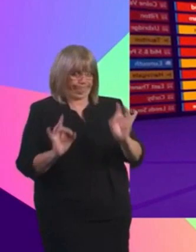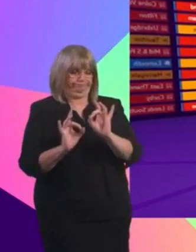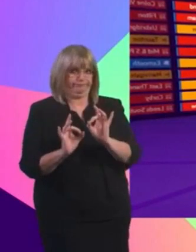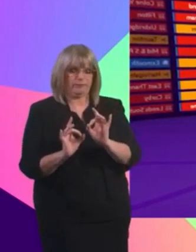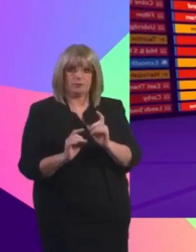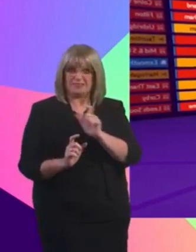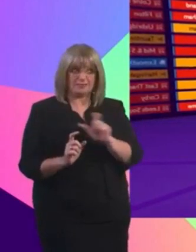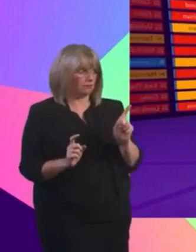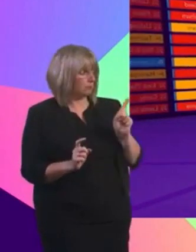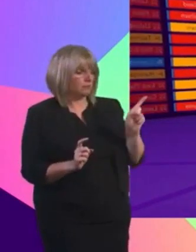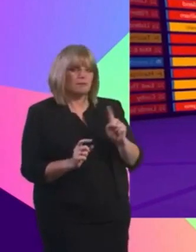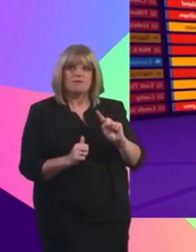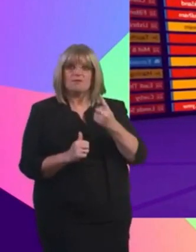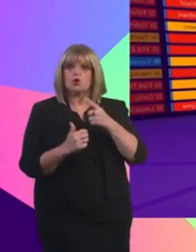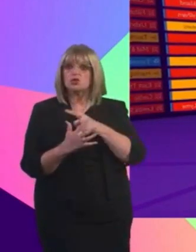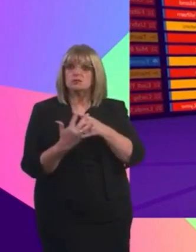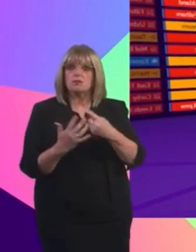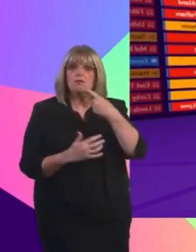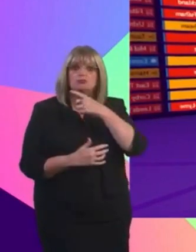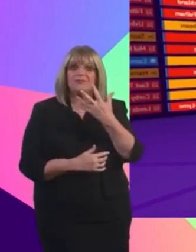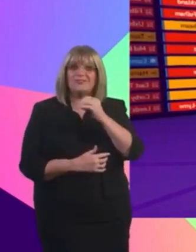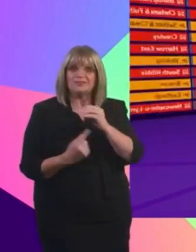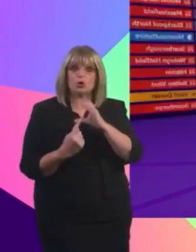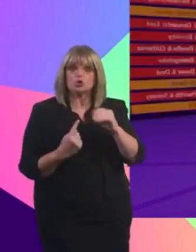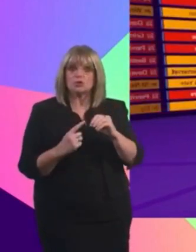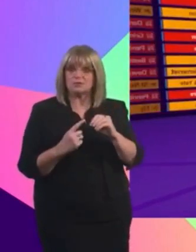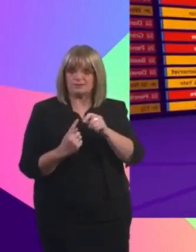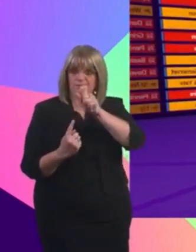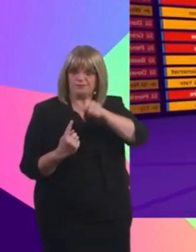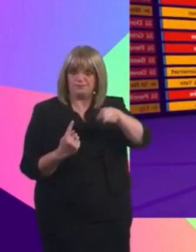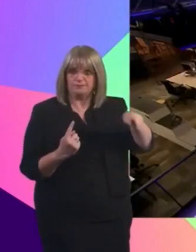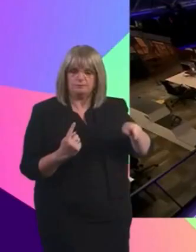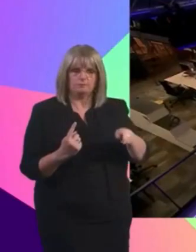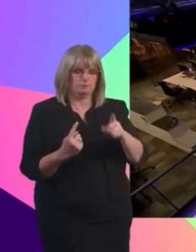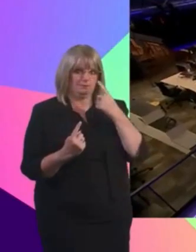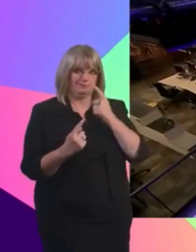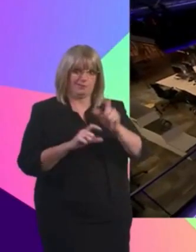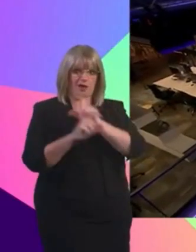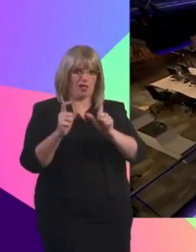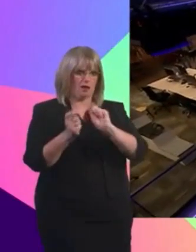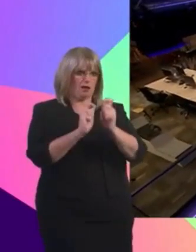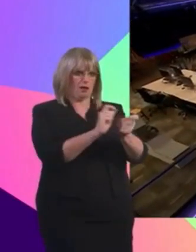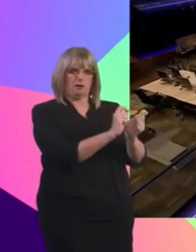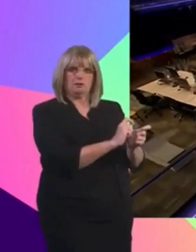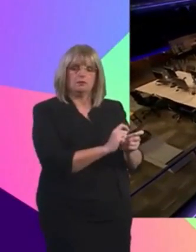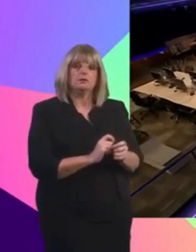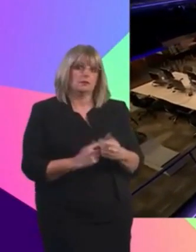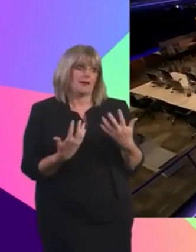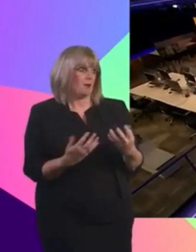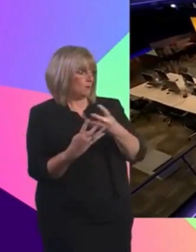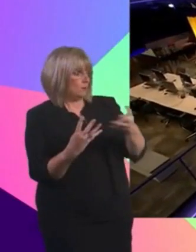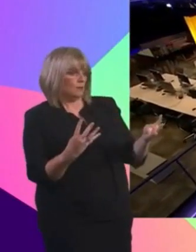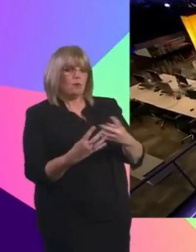That's it. Jim Murphy loses his seat in Renfrewshire East. The leader of Scottish Labour is no